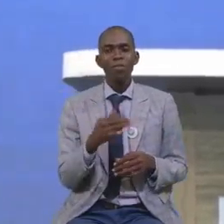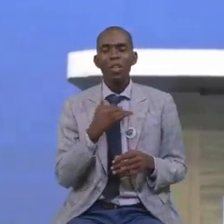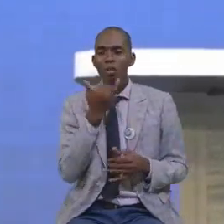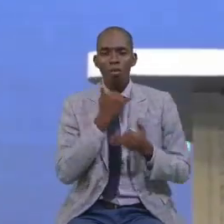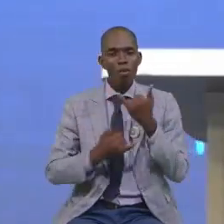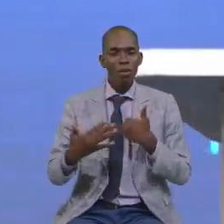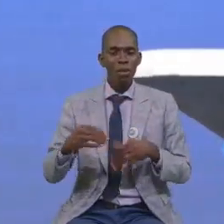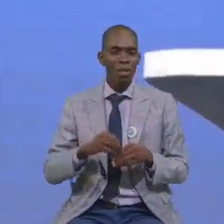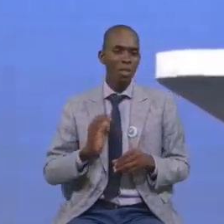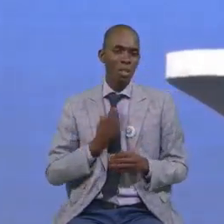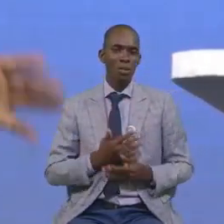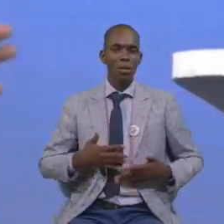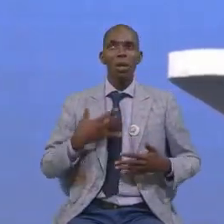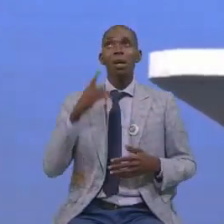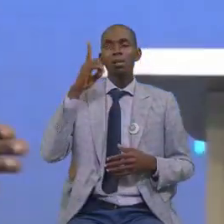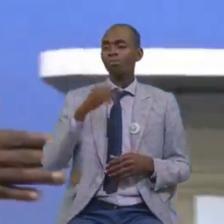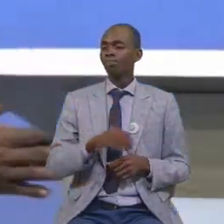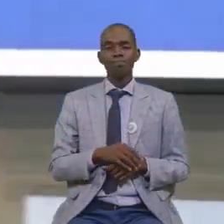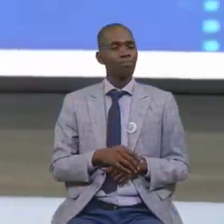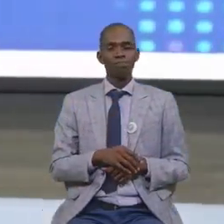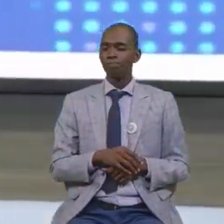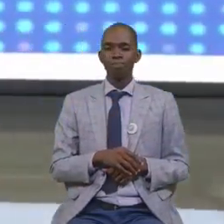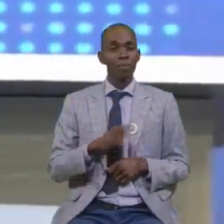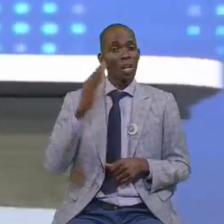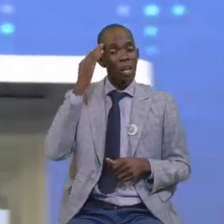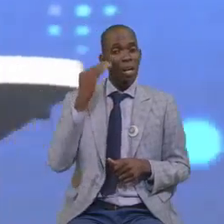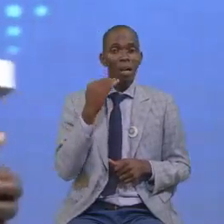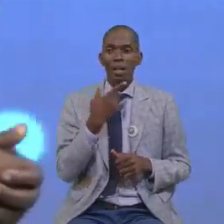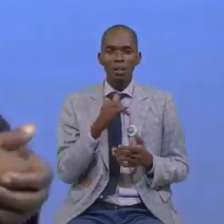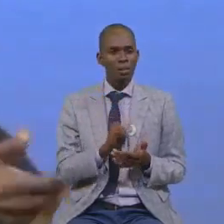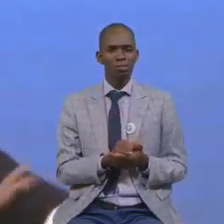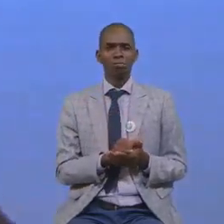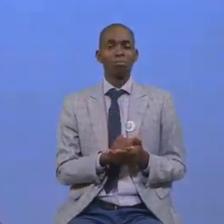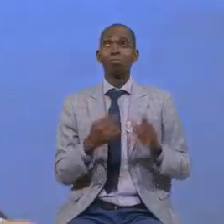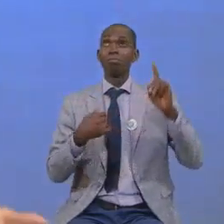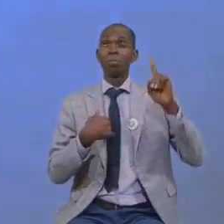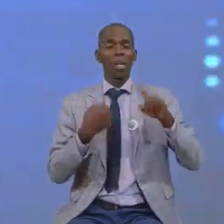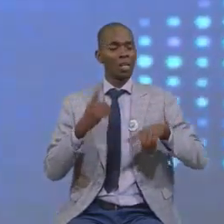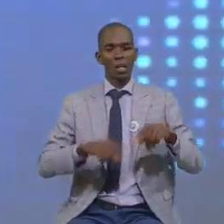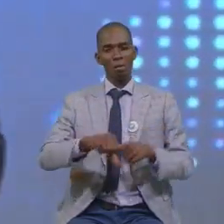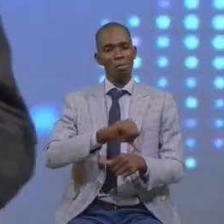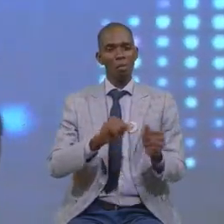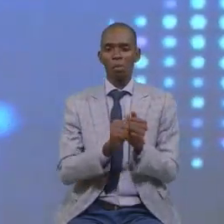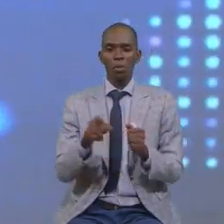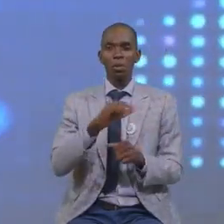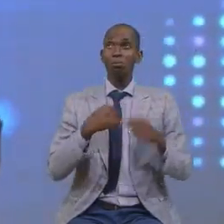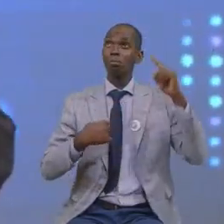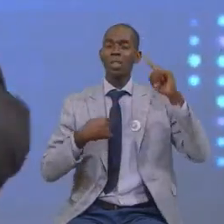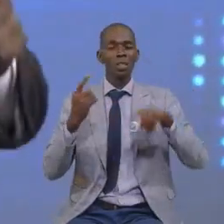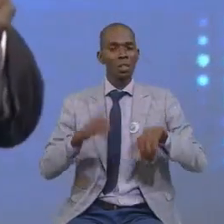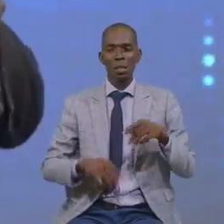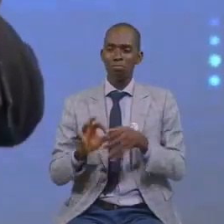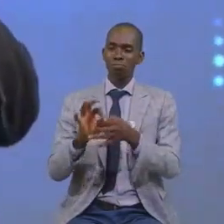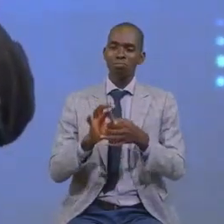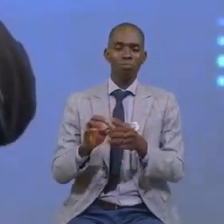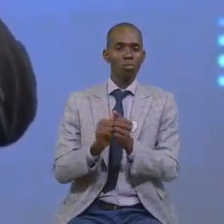lives. And he shakes his head. He says, I cannot fellowship with him. I cannot be with him. I cannot answer